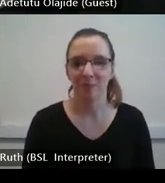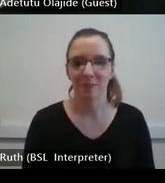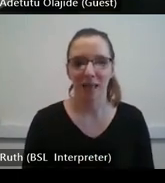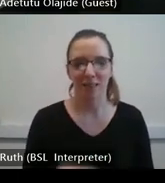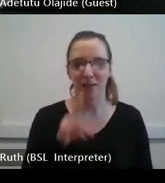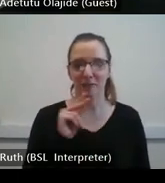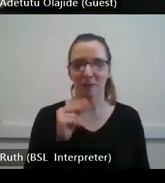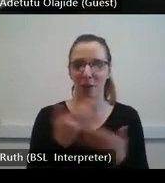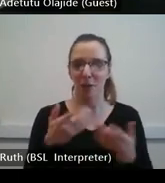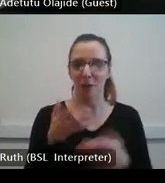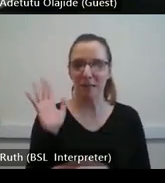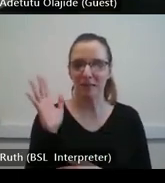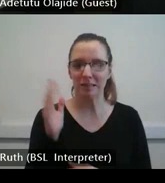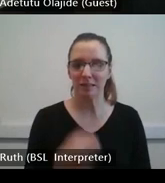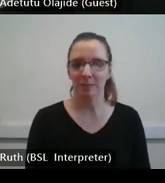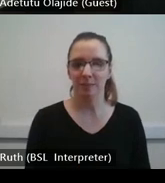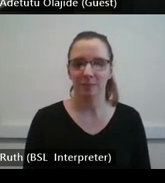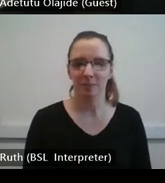here.